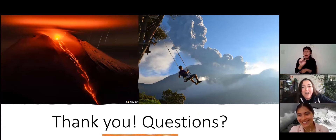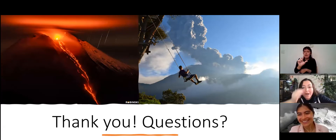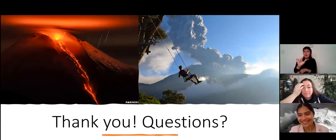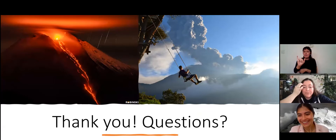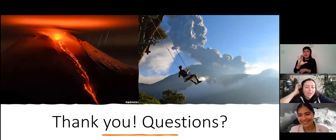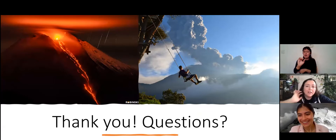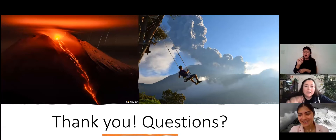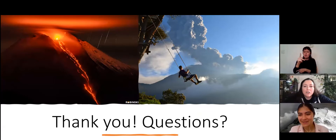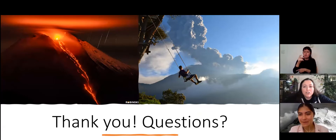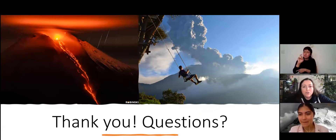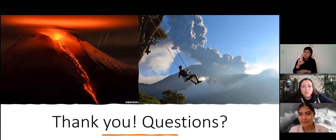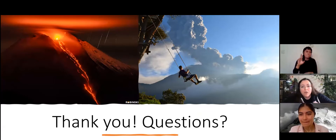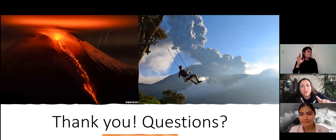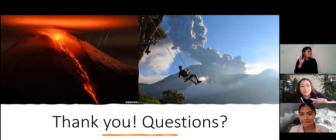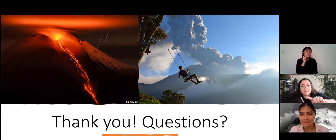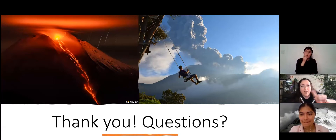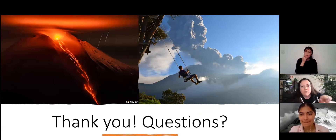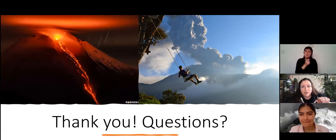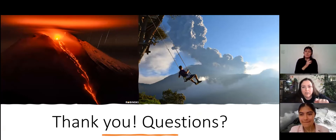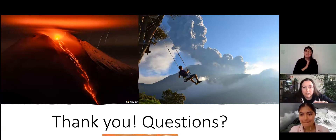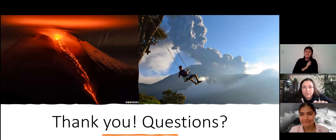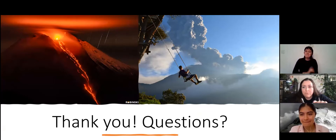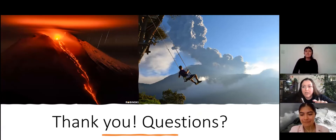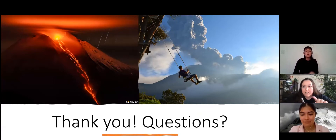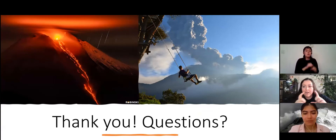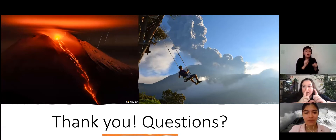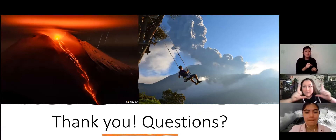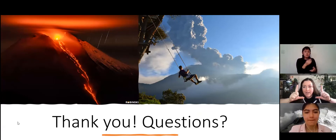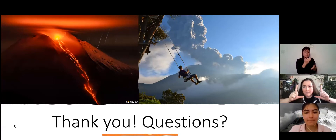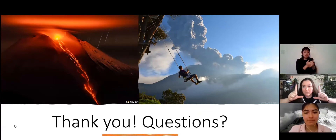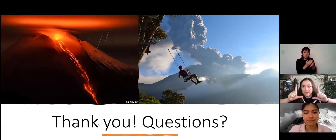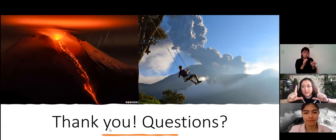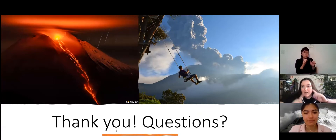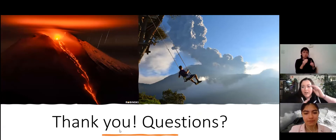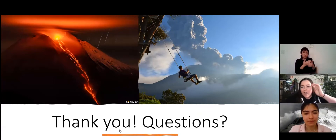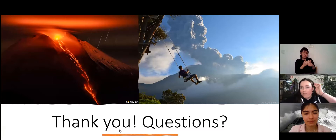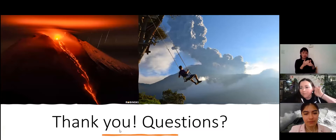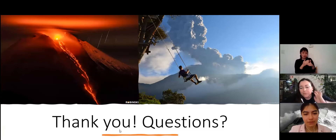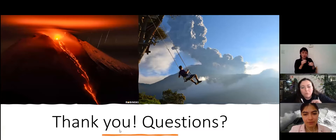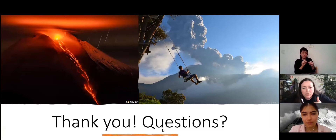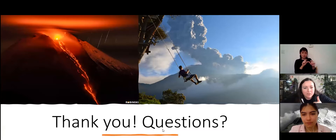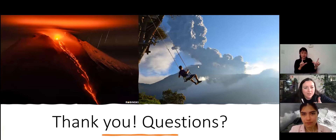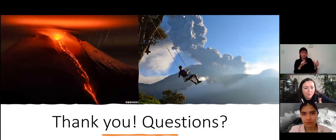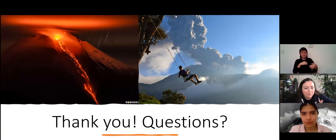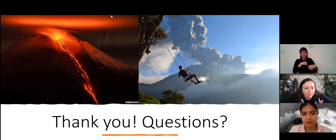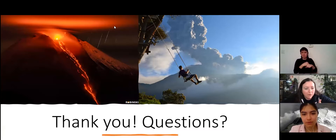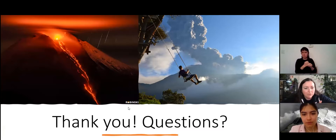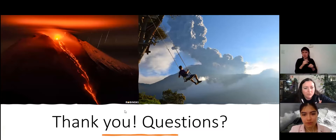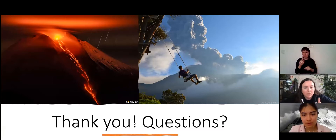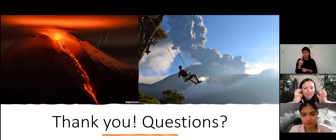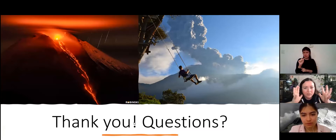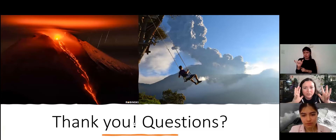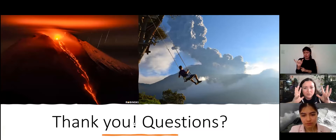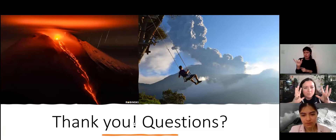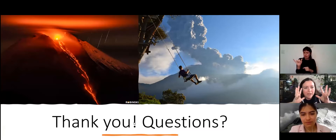cool. Could you stop sharing screen, because it makes Kay a little bigger, which is helpful for folks